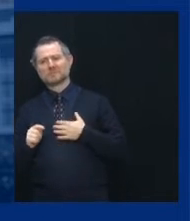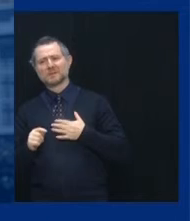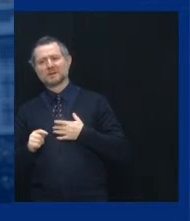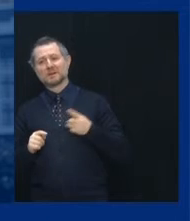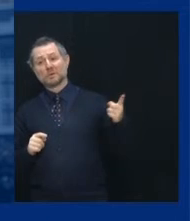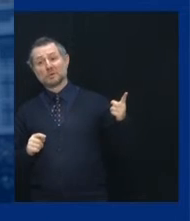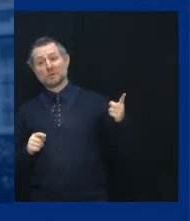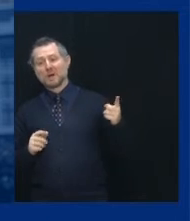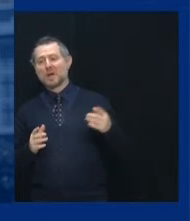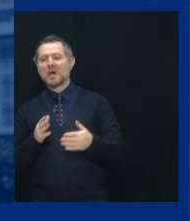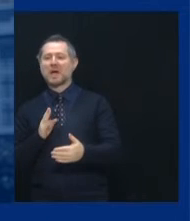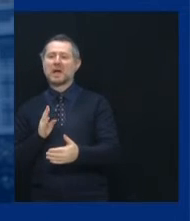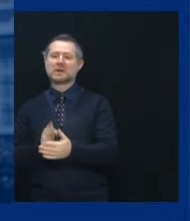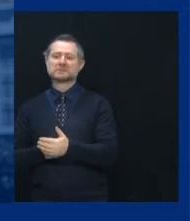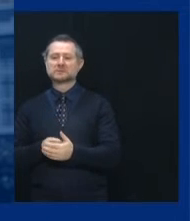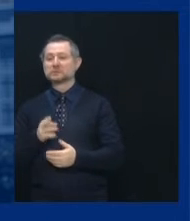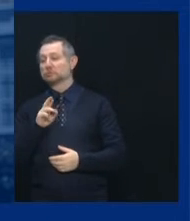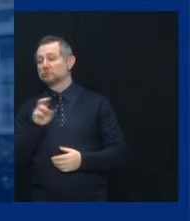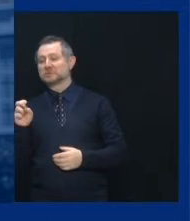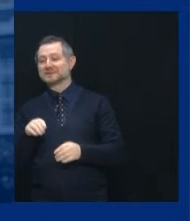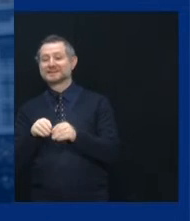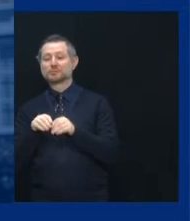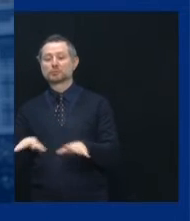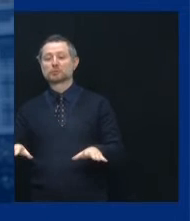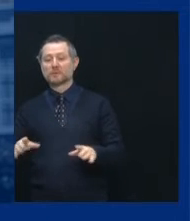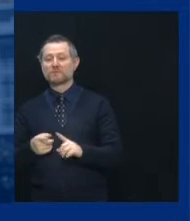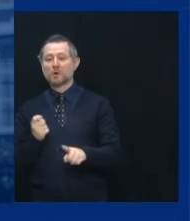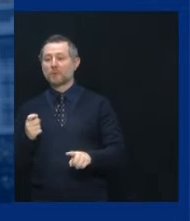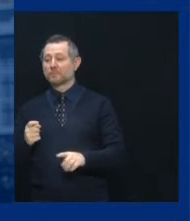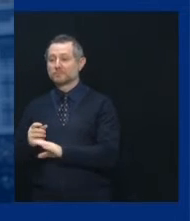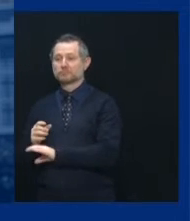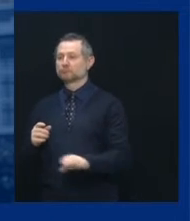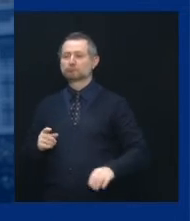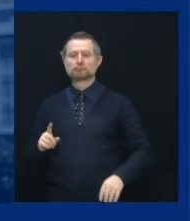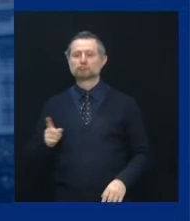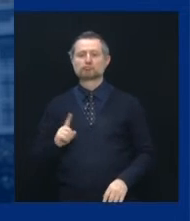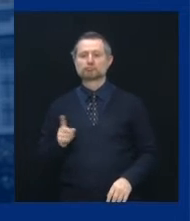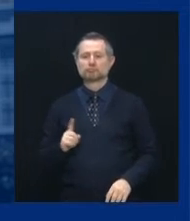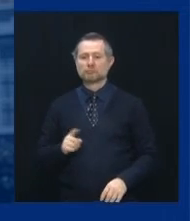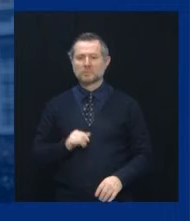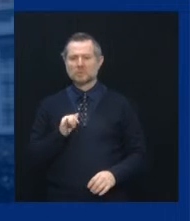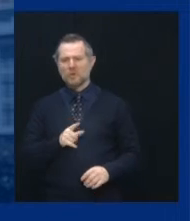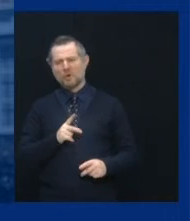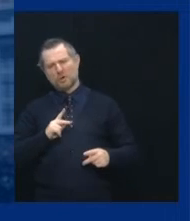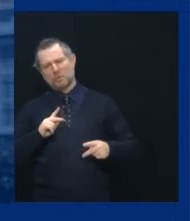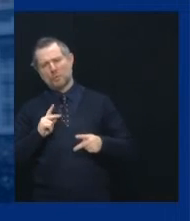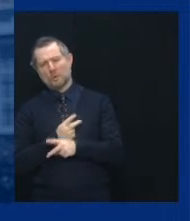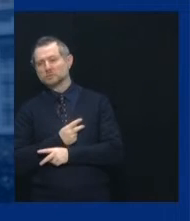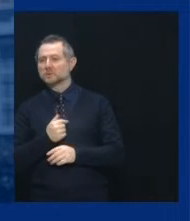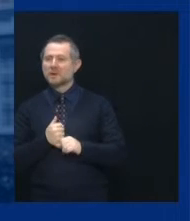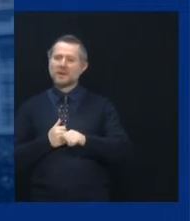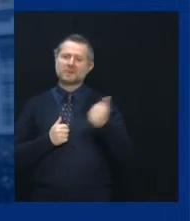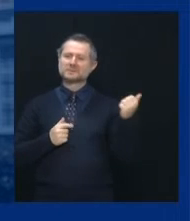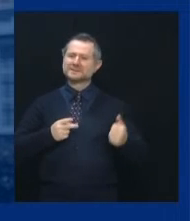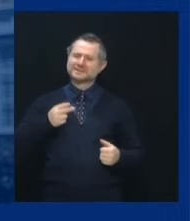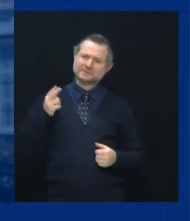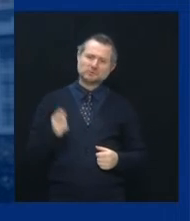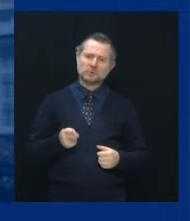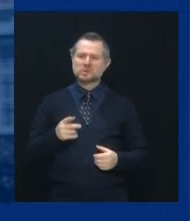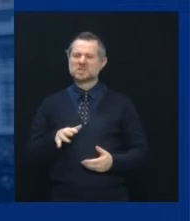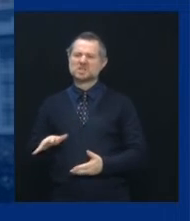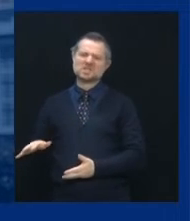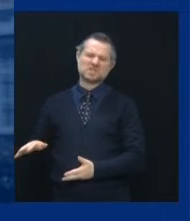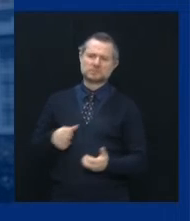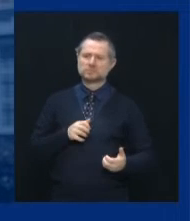redistribution. No, they did the greatest income redistribution in history. They took from the